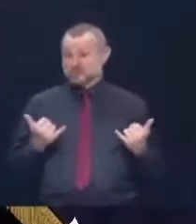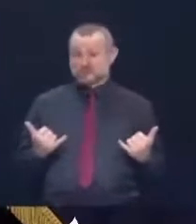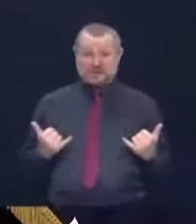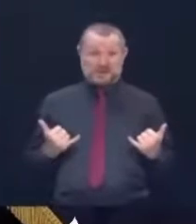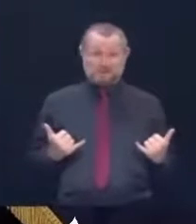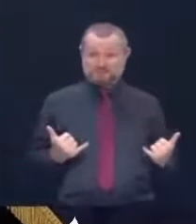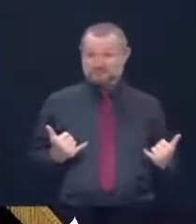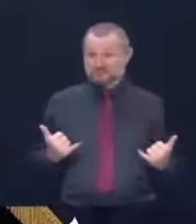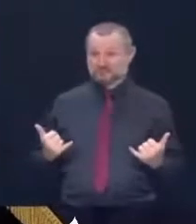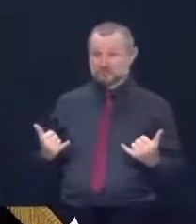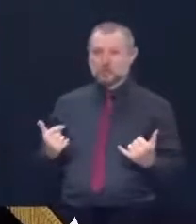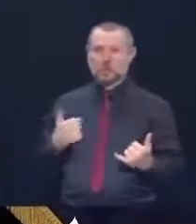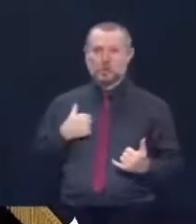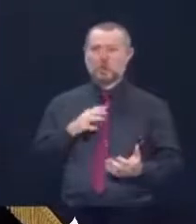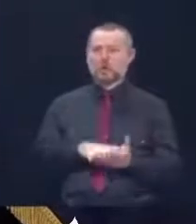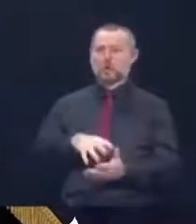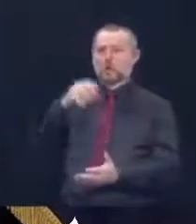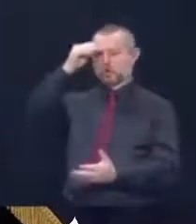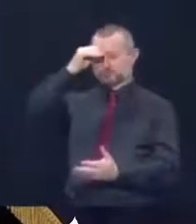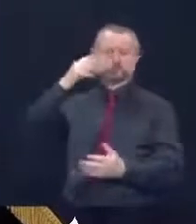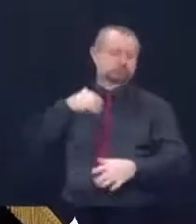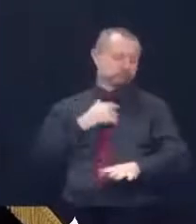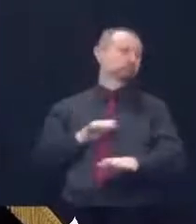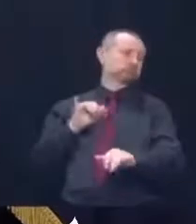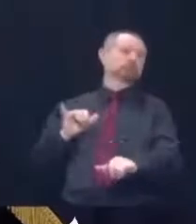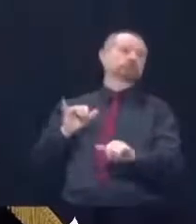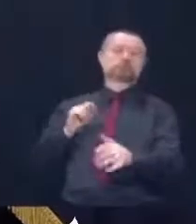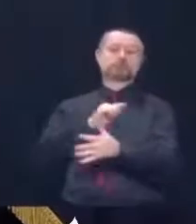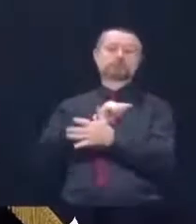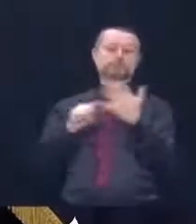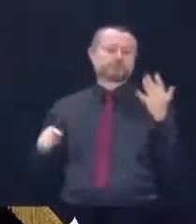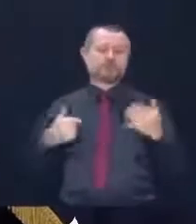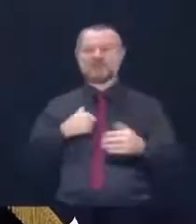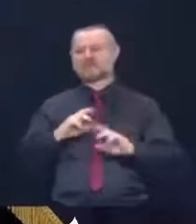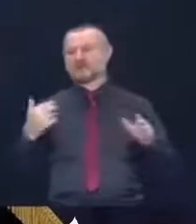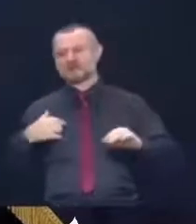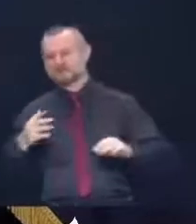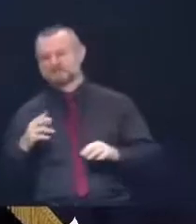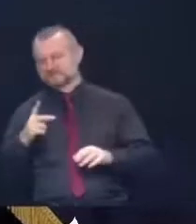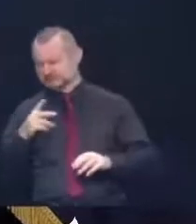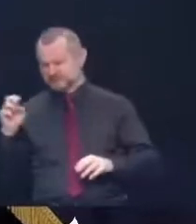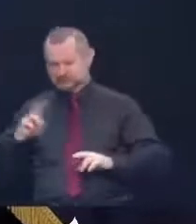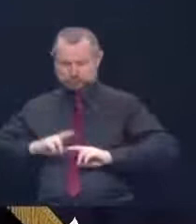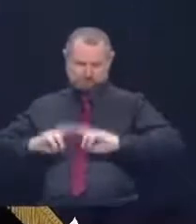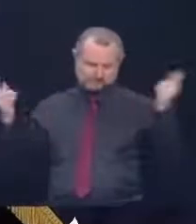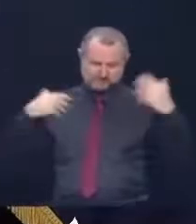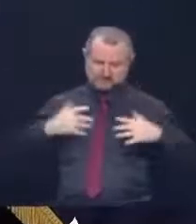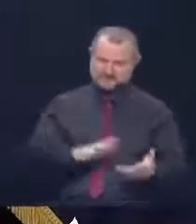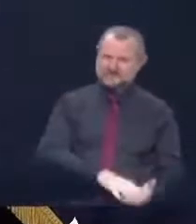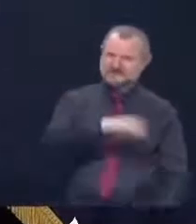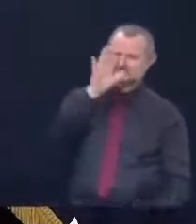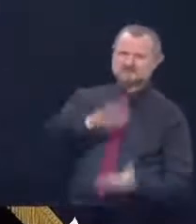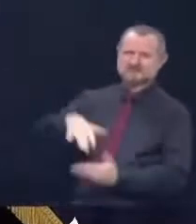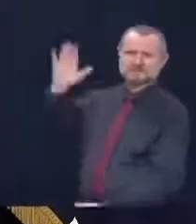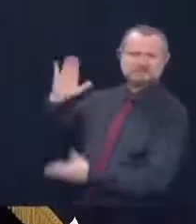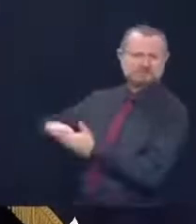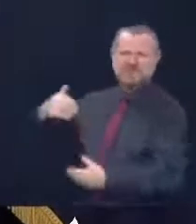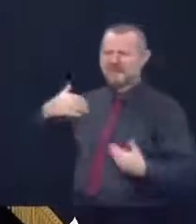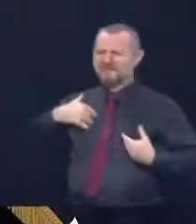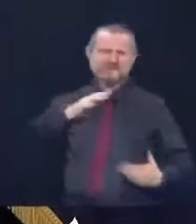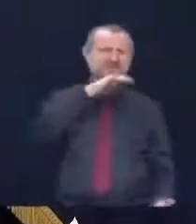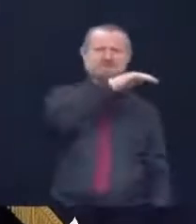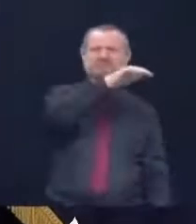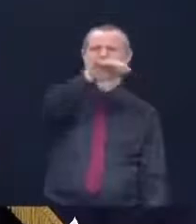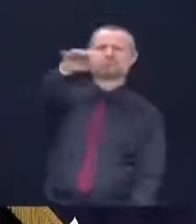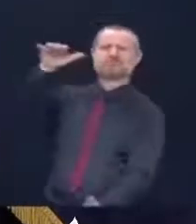our lesson. We have the PPE that we need. We have the supplies that we need.